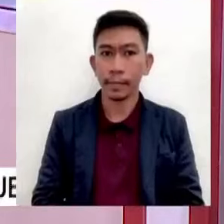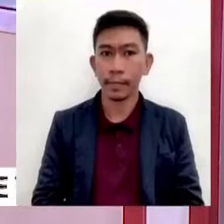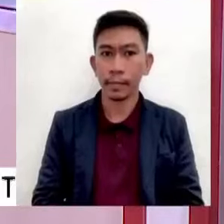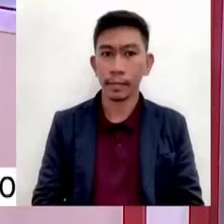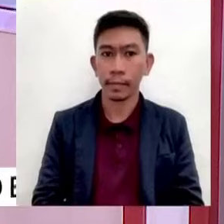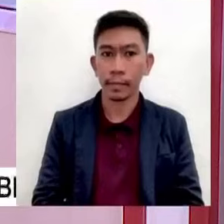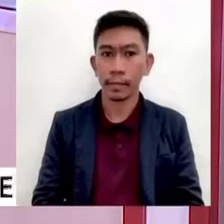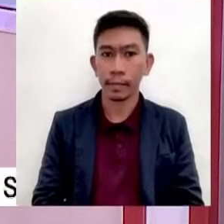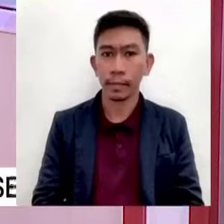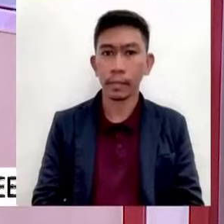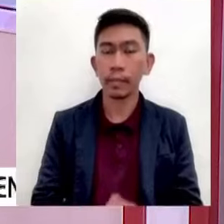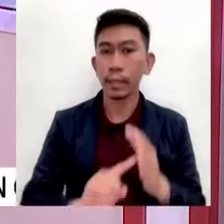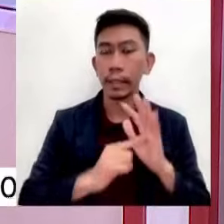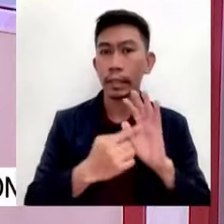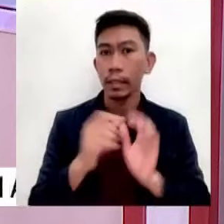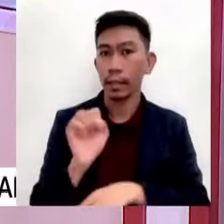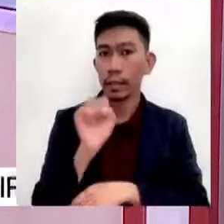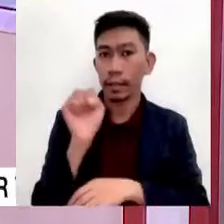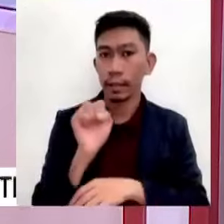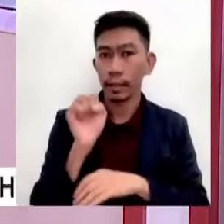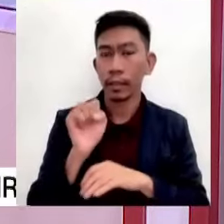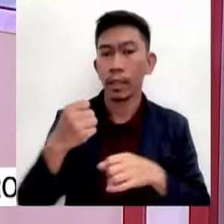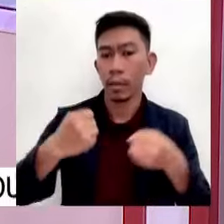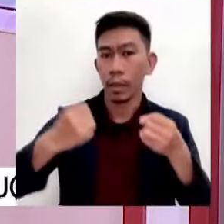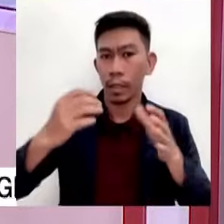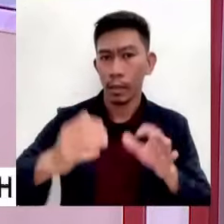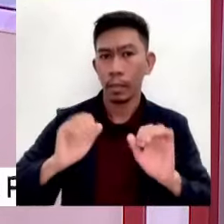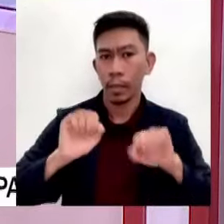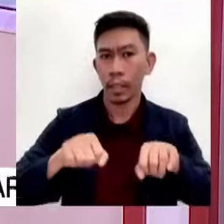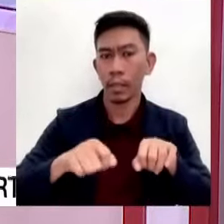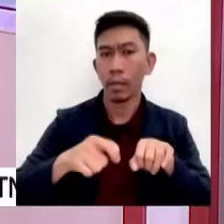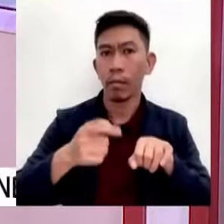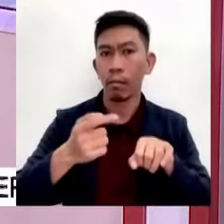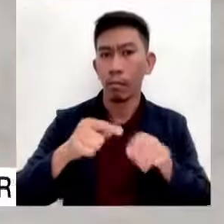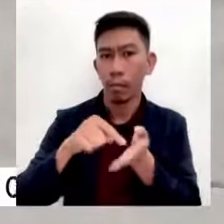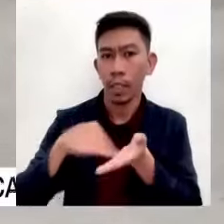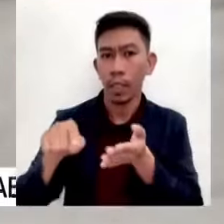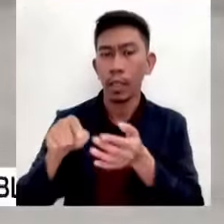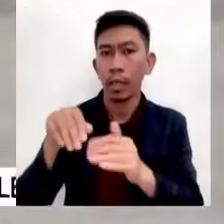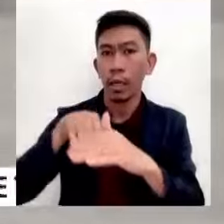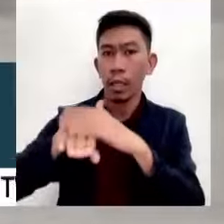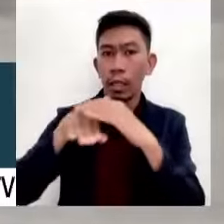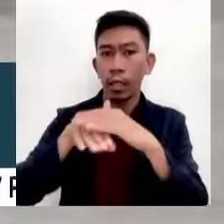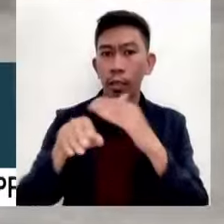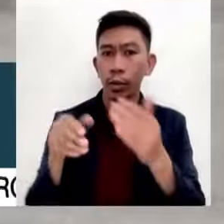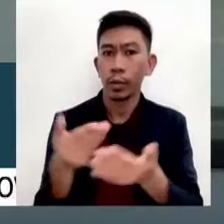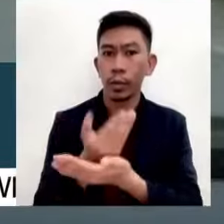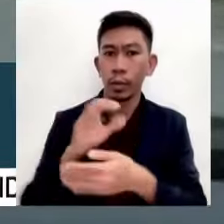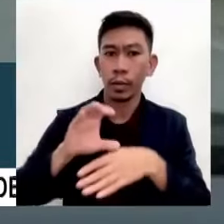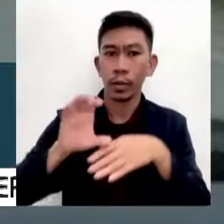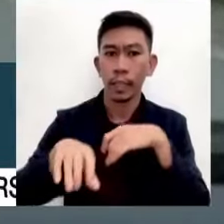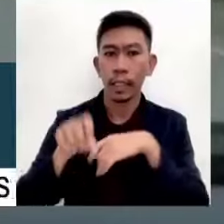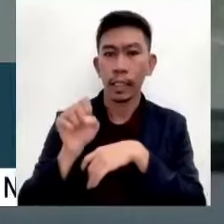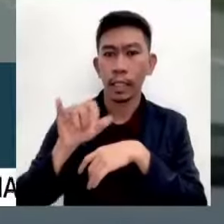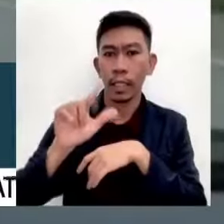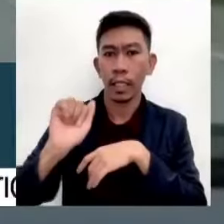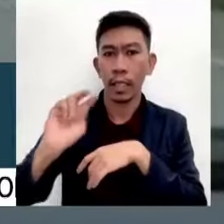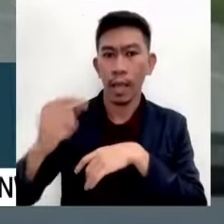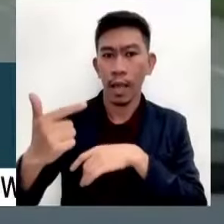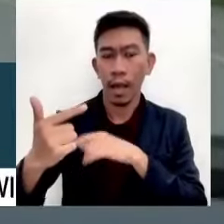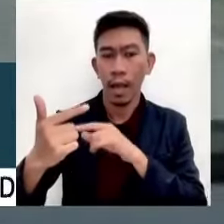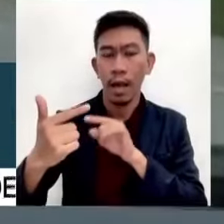Beginning this Saturday, motorists will be charged to access a newly completed Silang Aguinaldo section of the Cavite Laguna